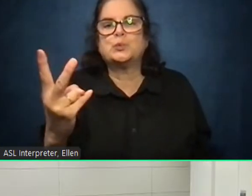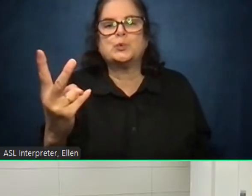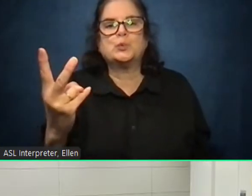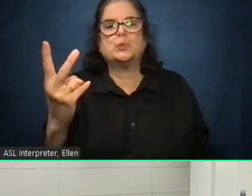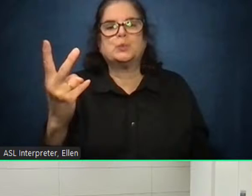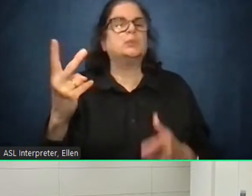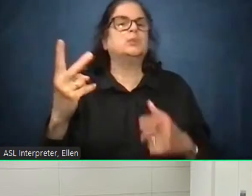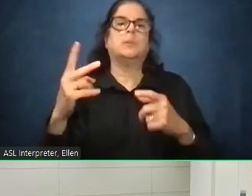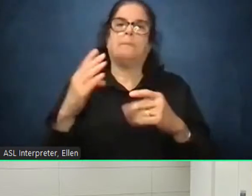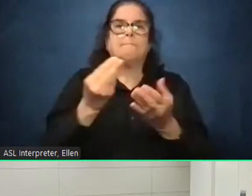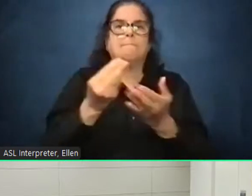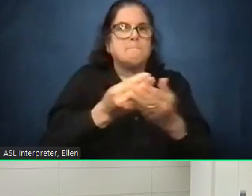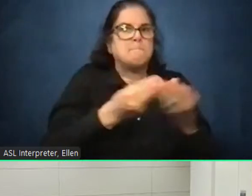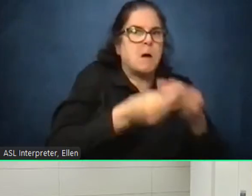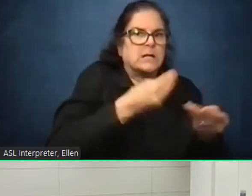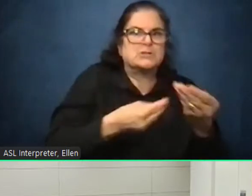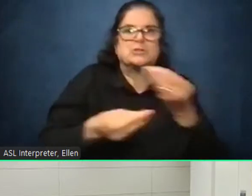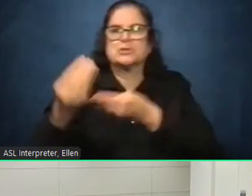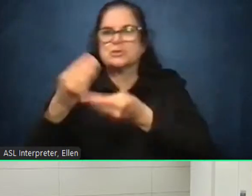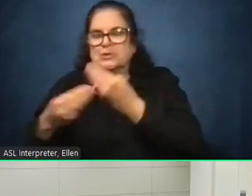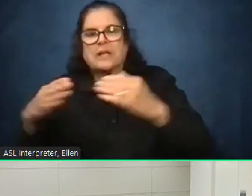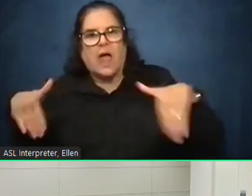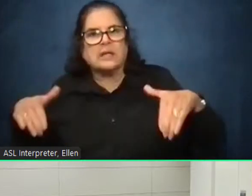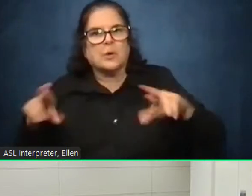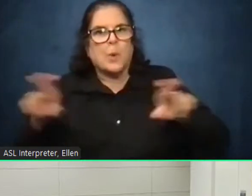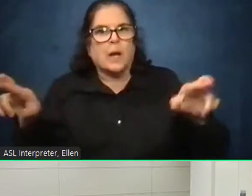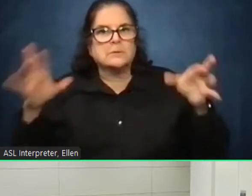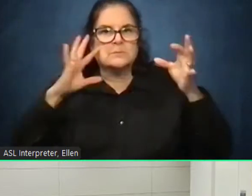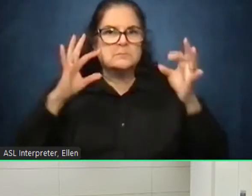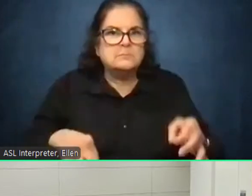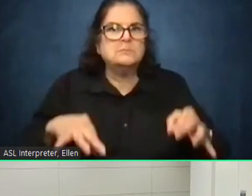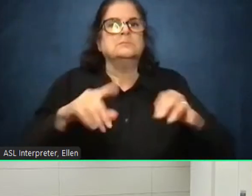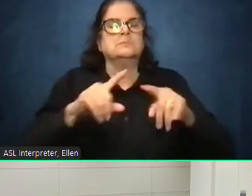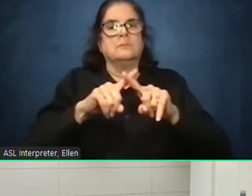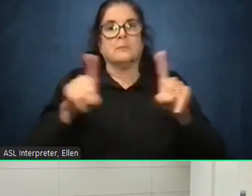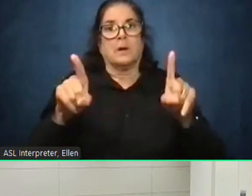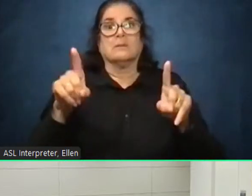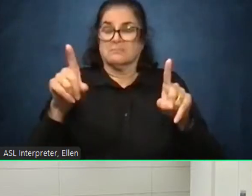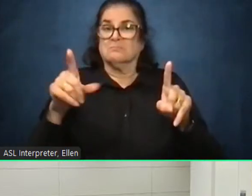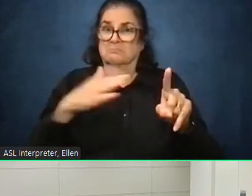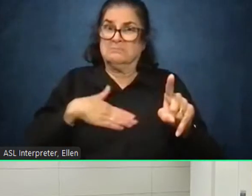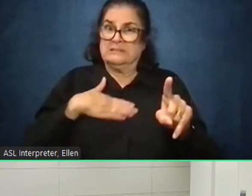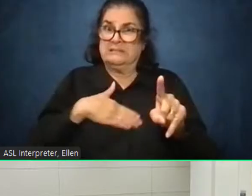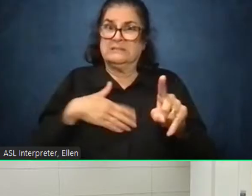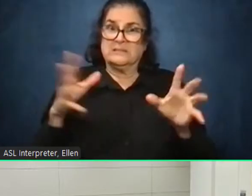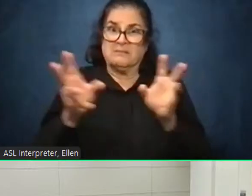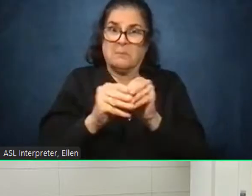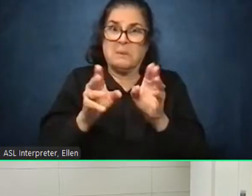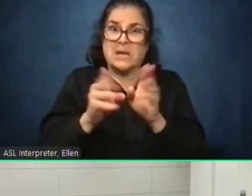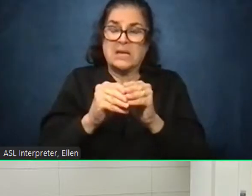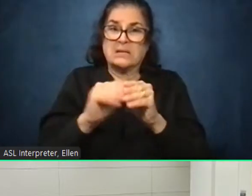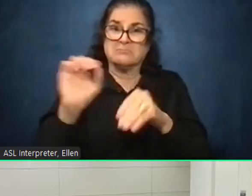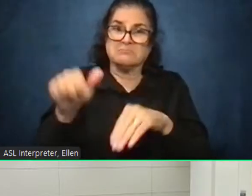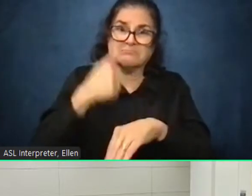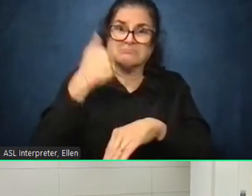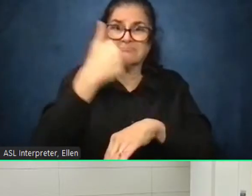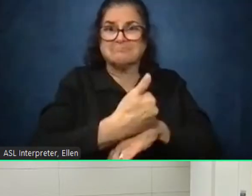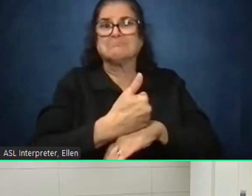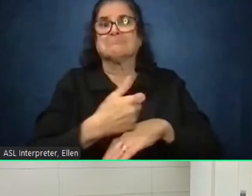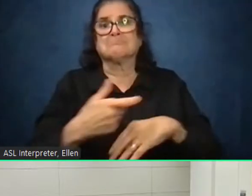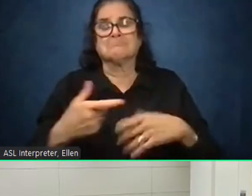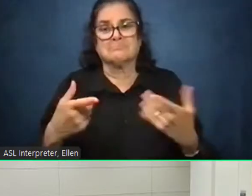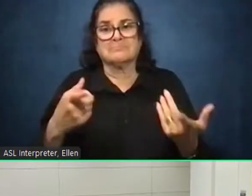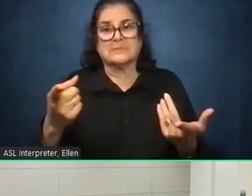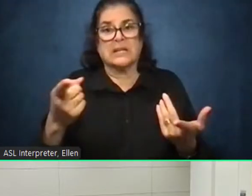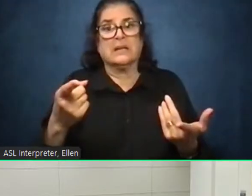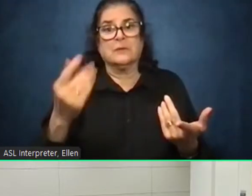this obviously isn't something that you're ready quite yet, but if we could have a meeting once kind of you have a better sense of what those cuts